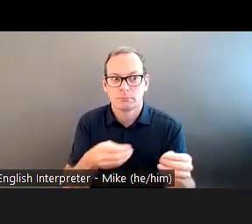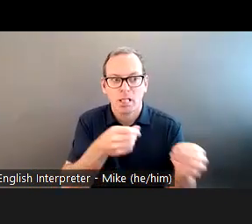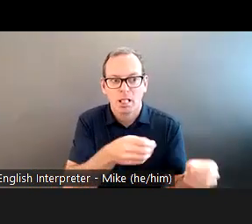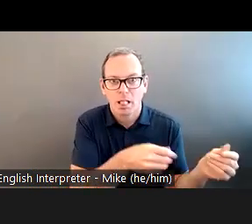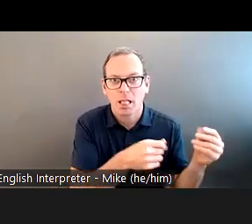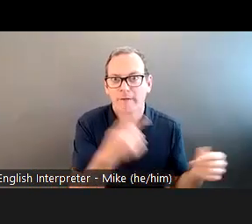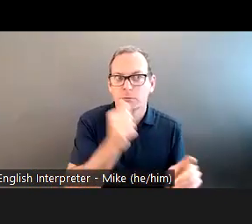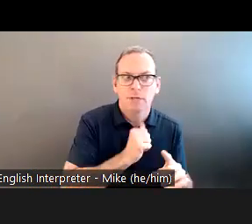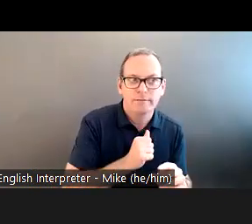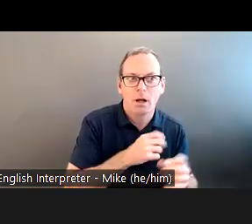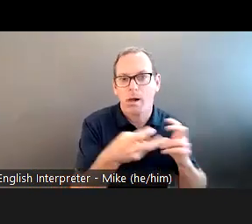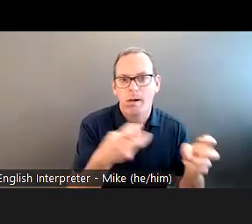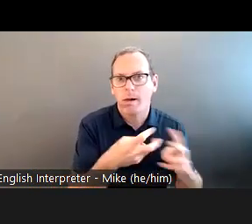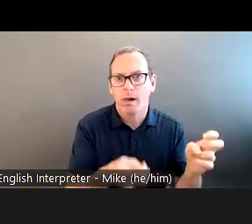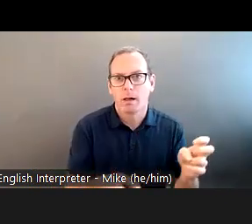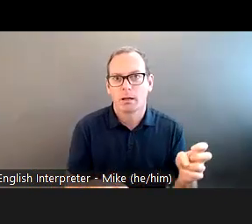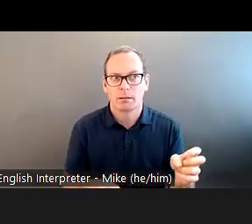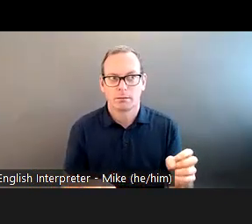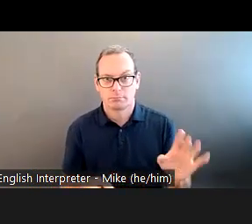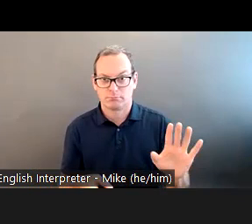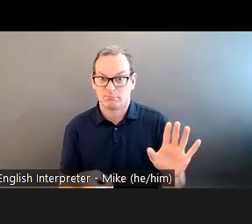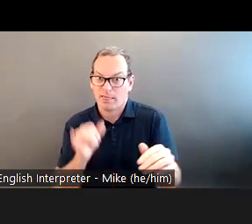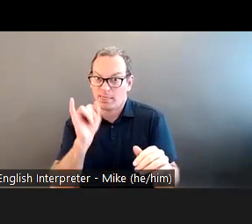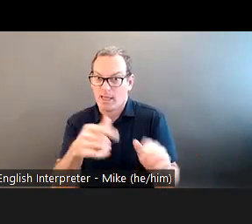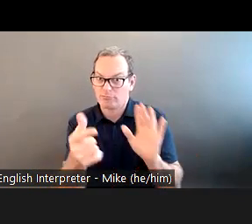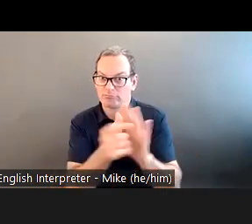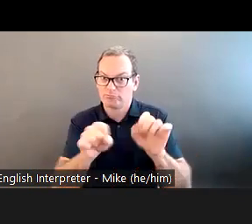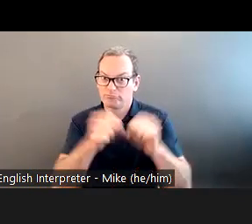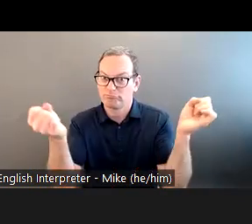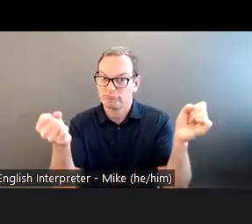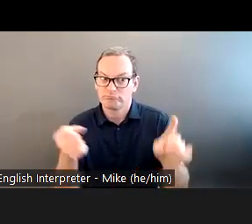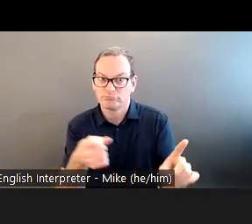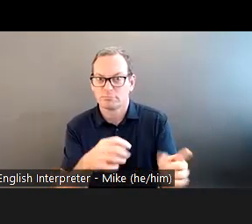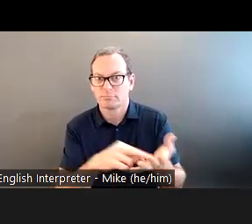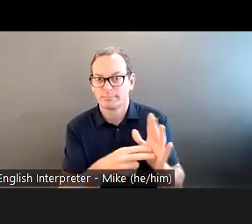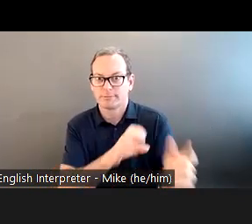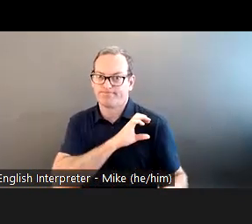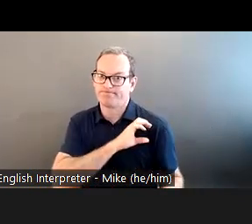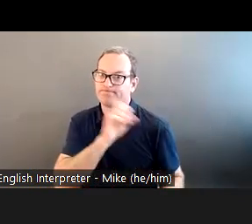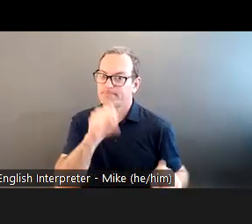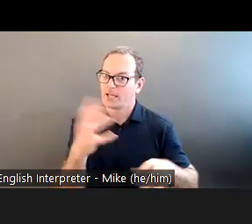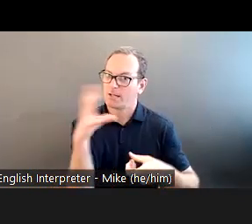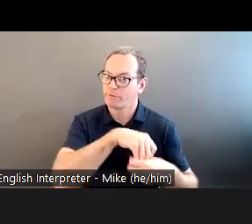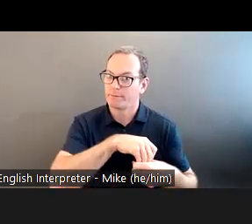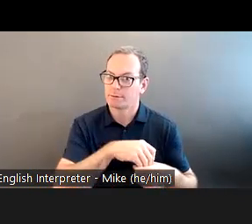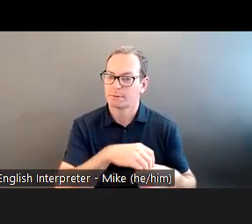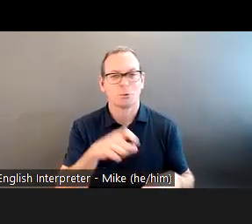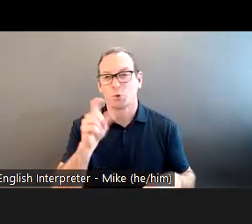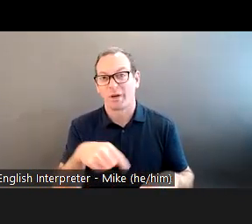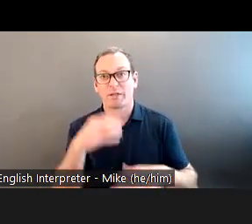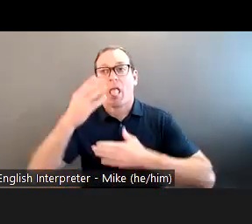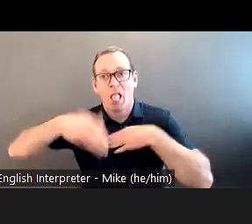they're actually stealing money. It can be reported to the police. And that goes back up to what we talked about earlier with those,